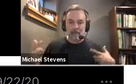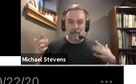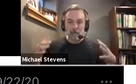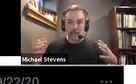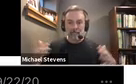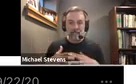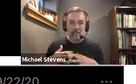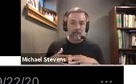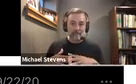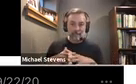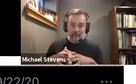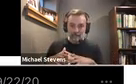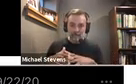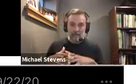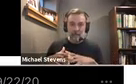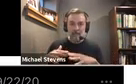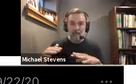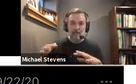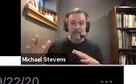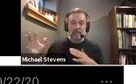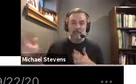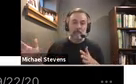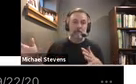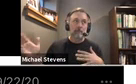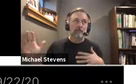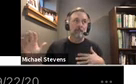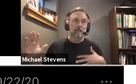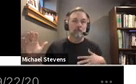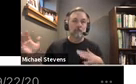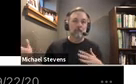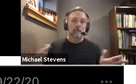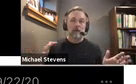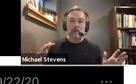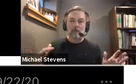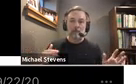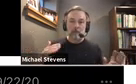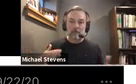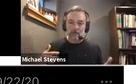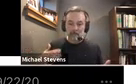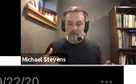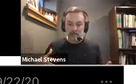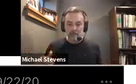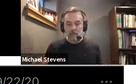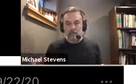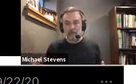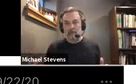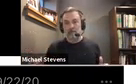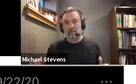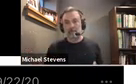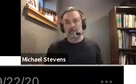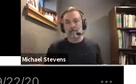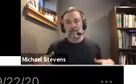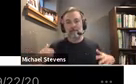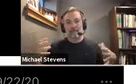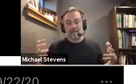live event more engaging for attendees. And so I think what we're going to walk through real quickly from the translated point of view